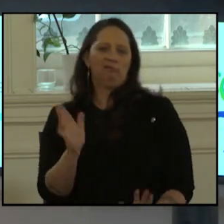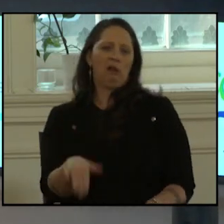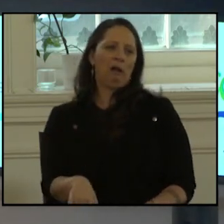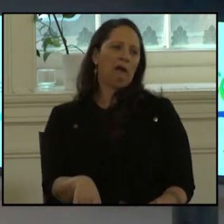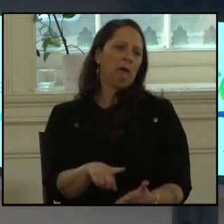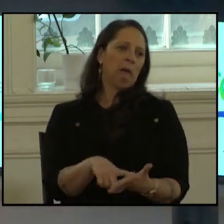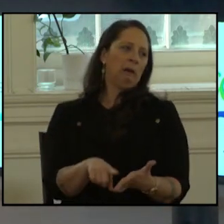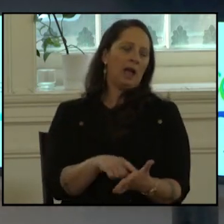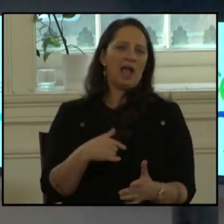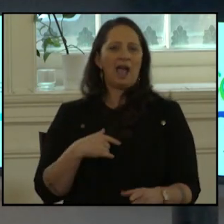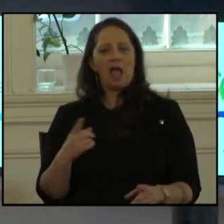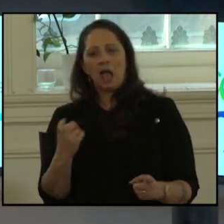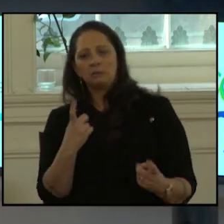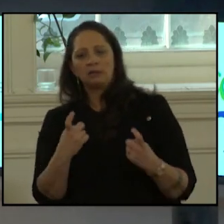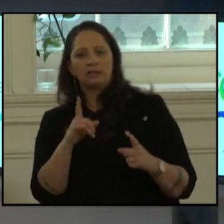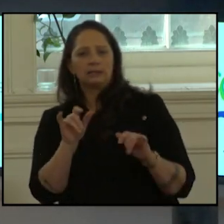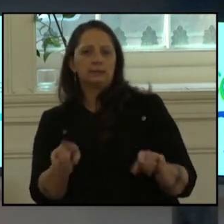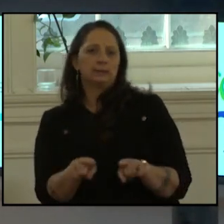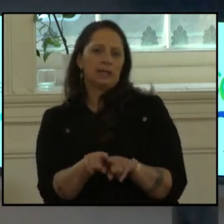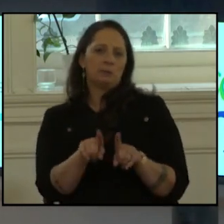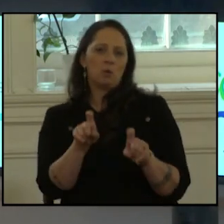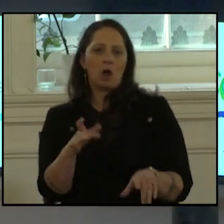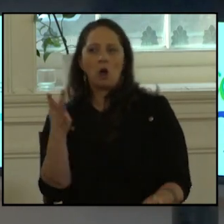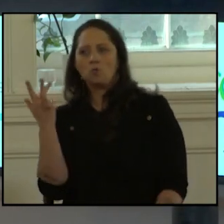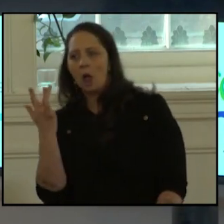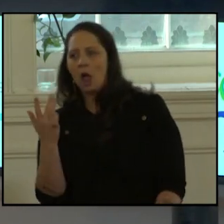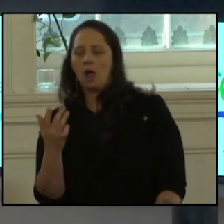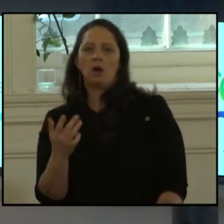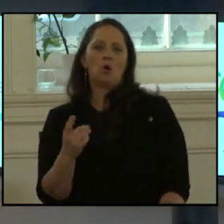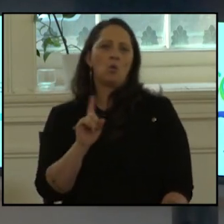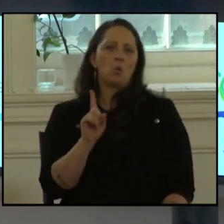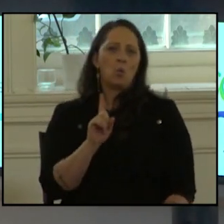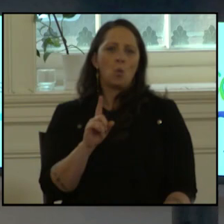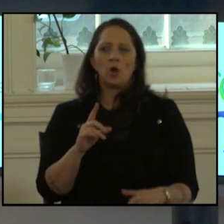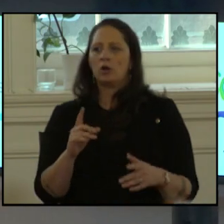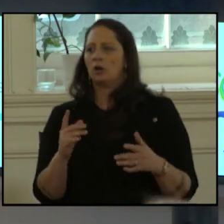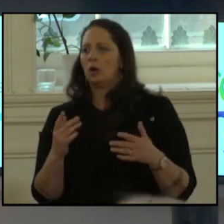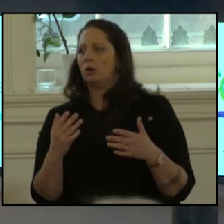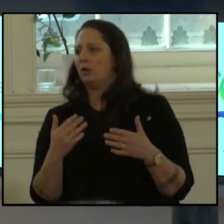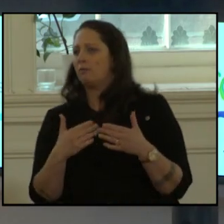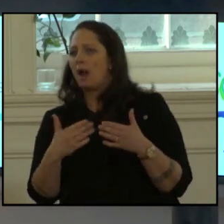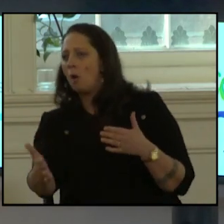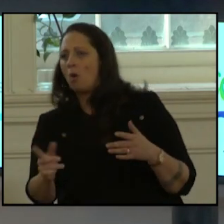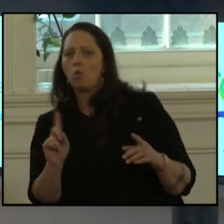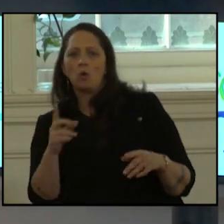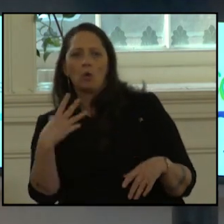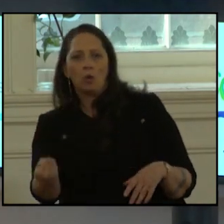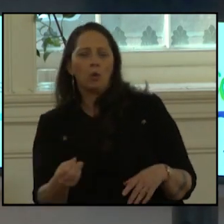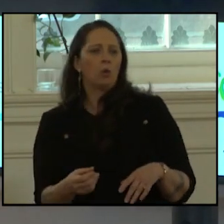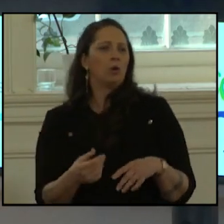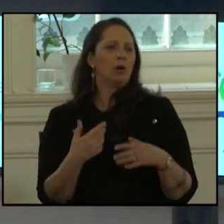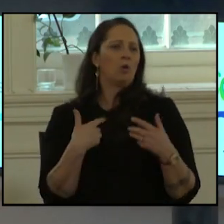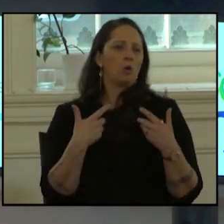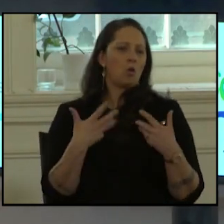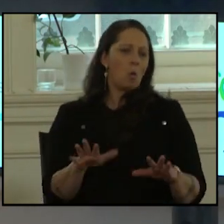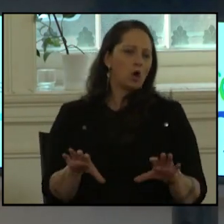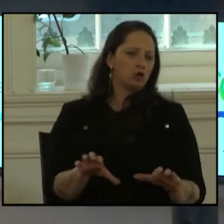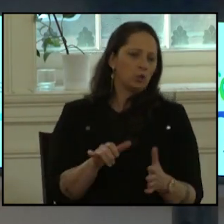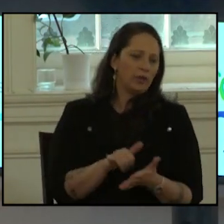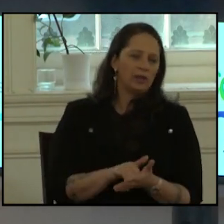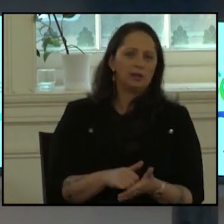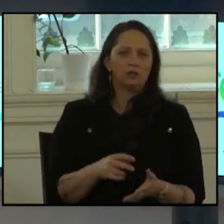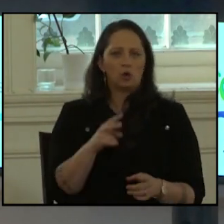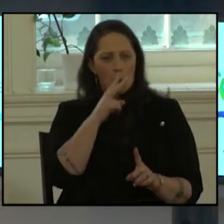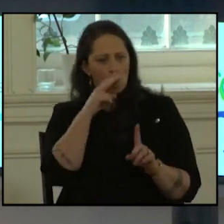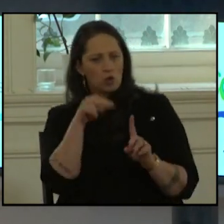ask that same question. Why and where do we go from here? And we may not want to do this or look